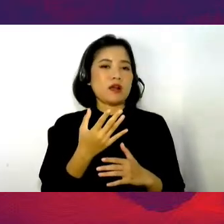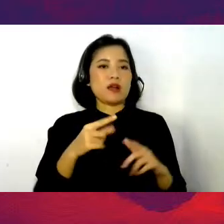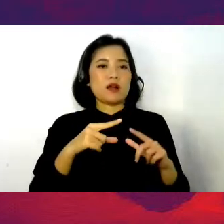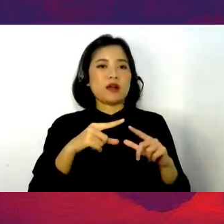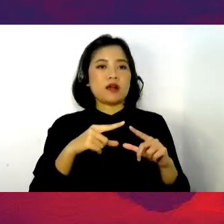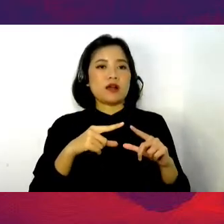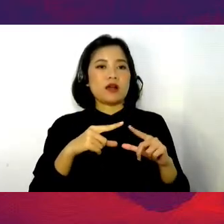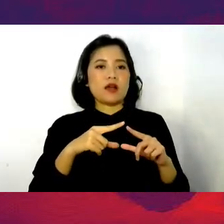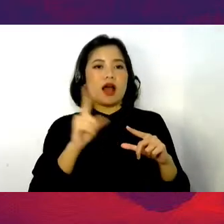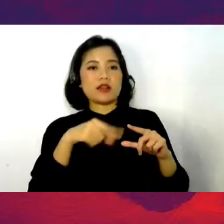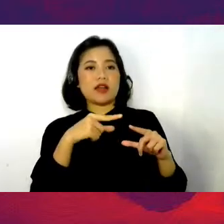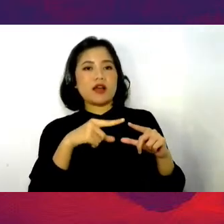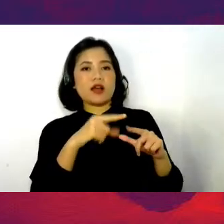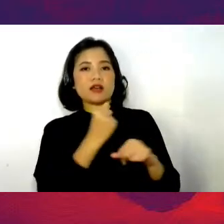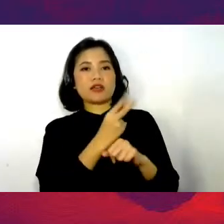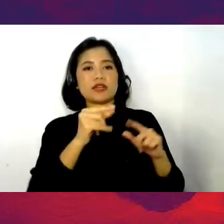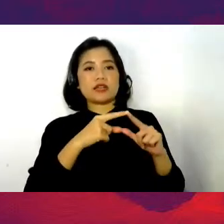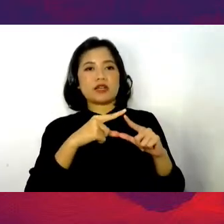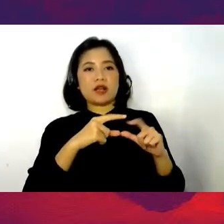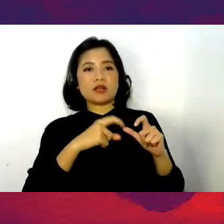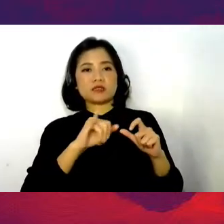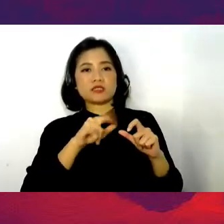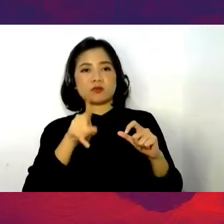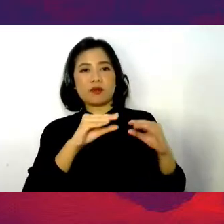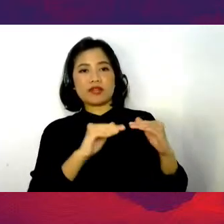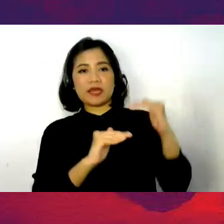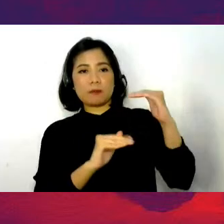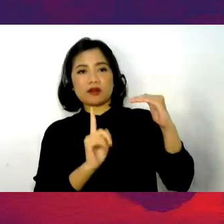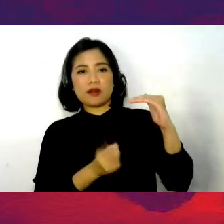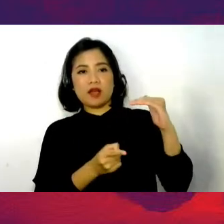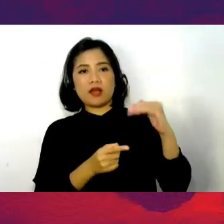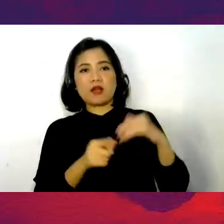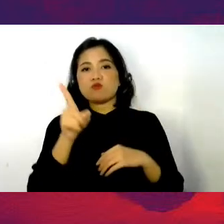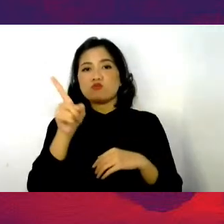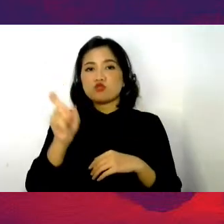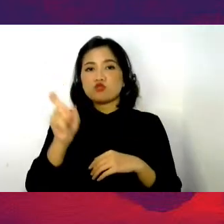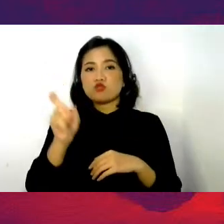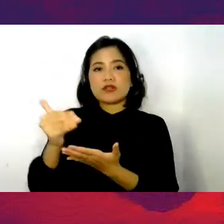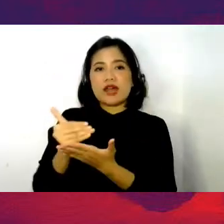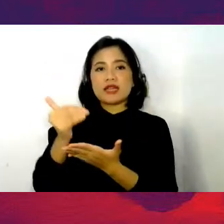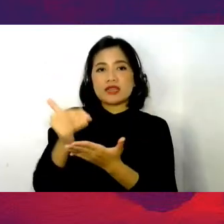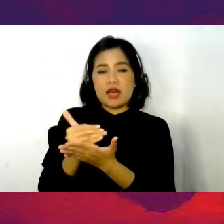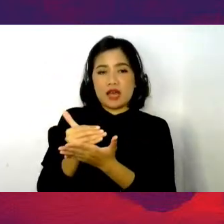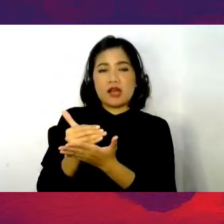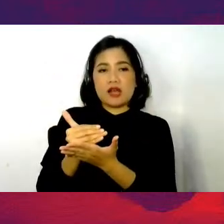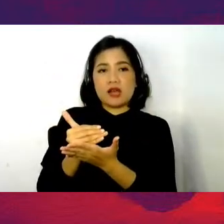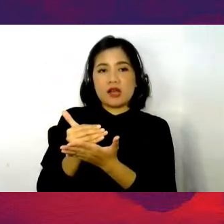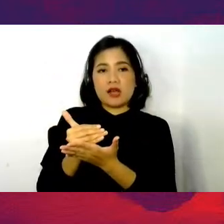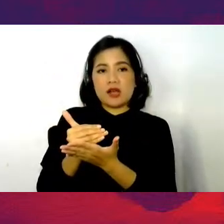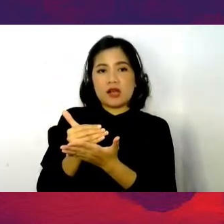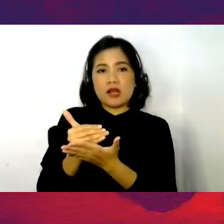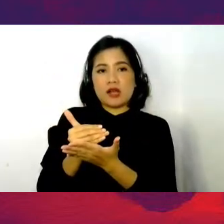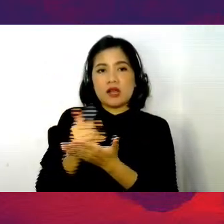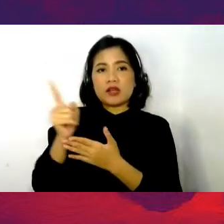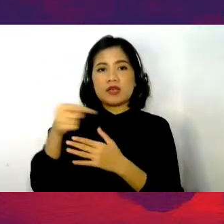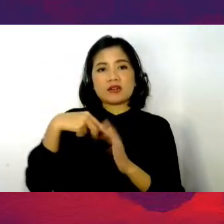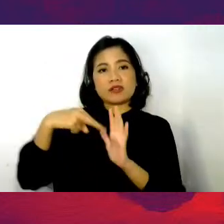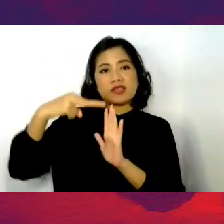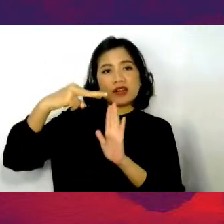an equal to K, you're also considered poor. So that's the idea. It's that simple, deciding who is poor in this